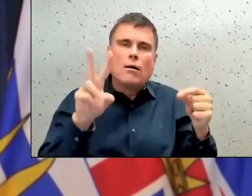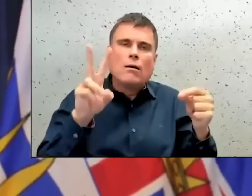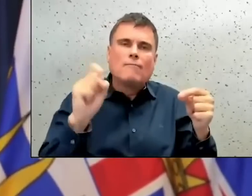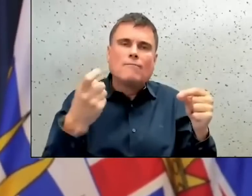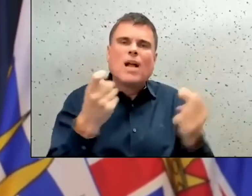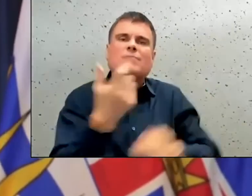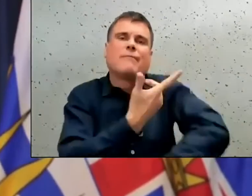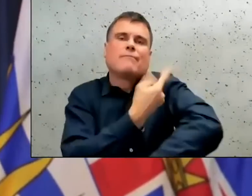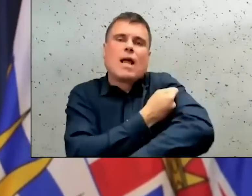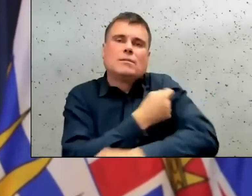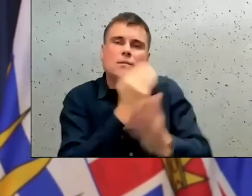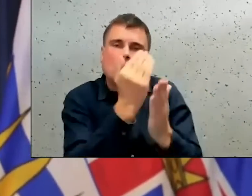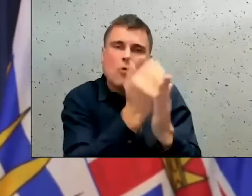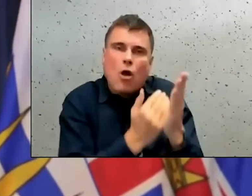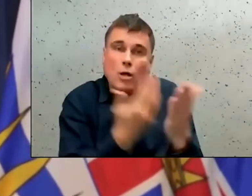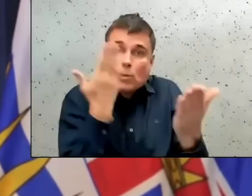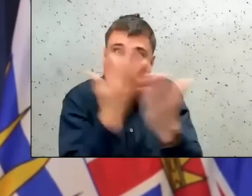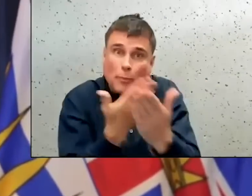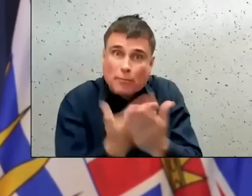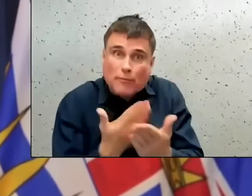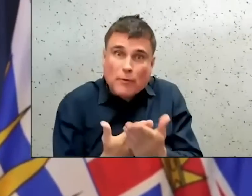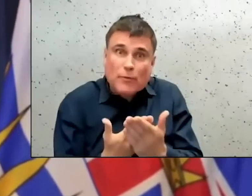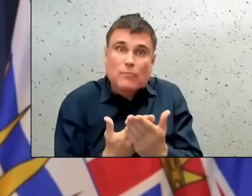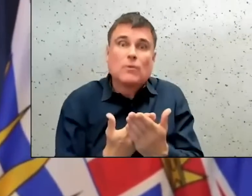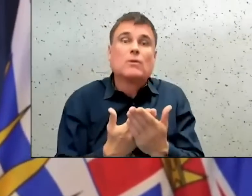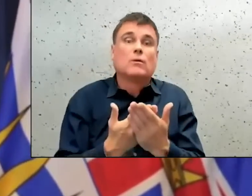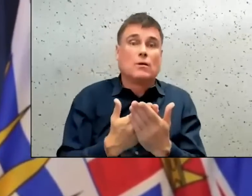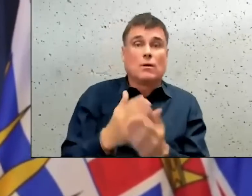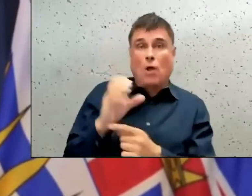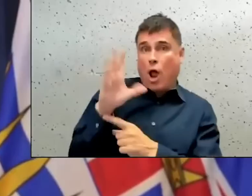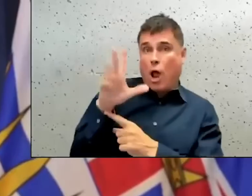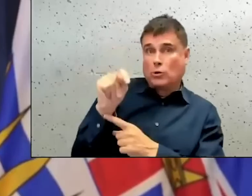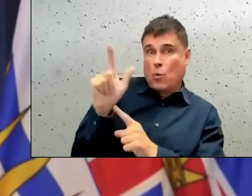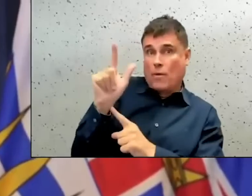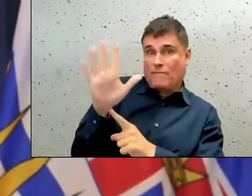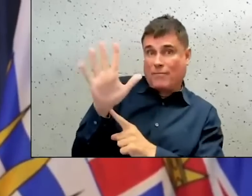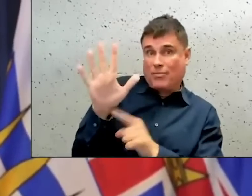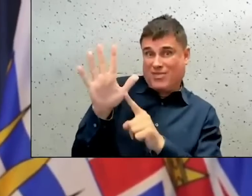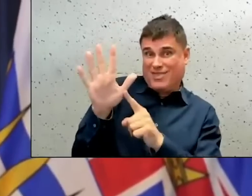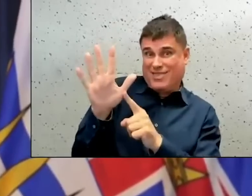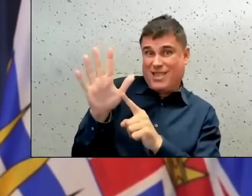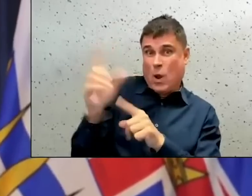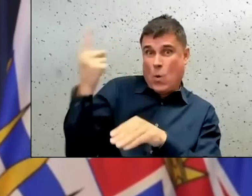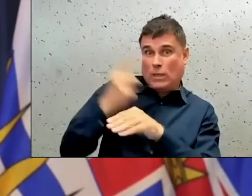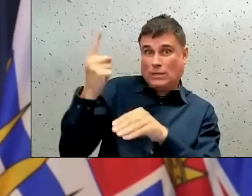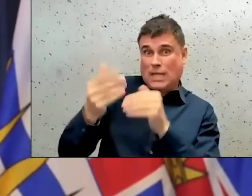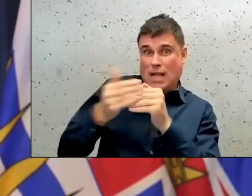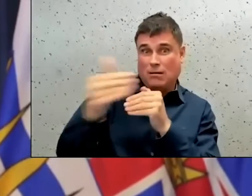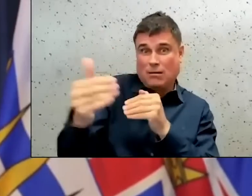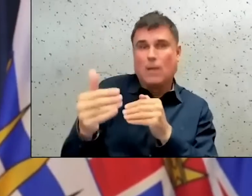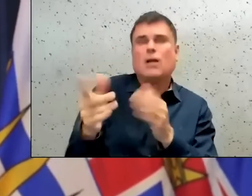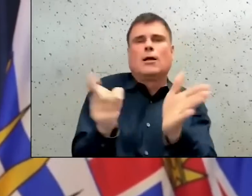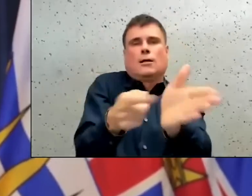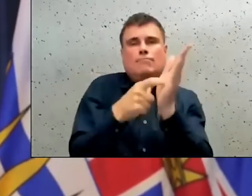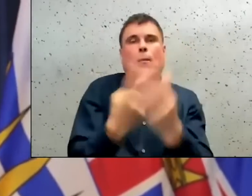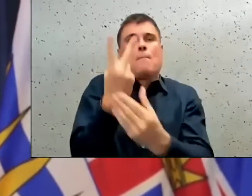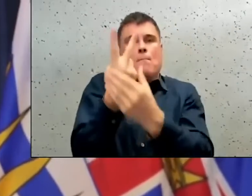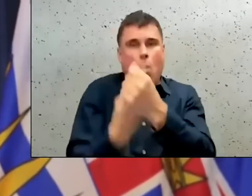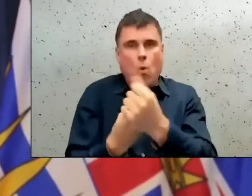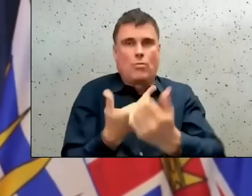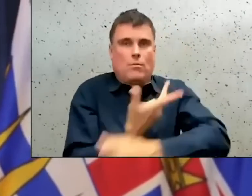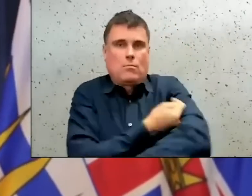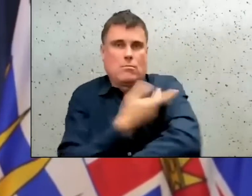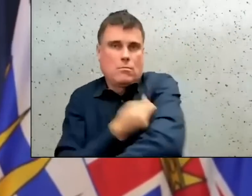status. So effective October 25th, one day after the full vaccine requirement comes into effect, we'll be able to increase